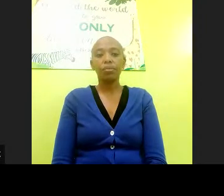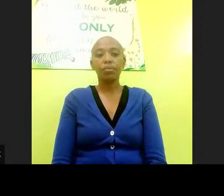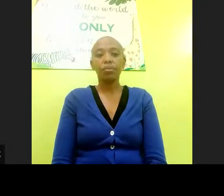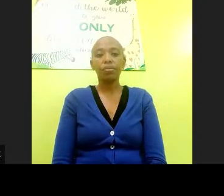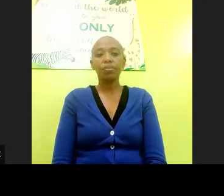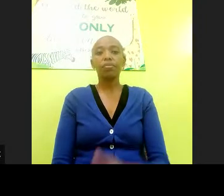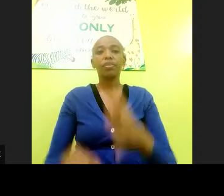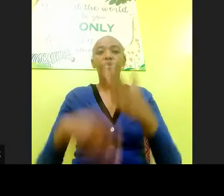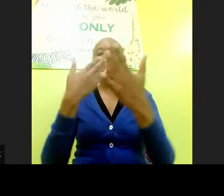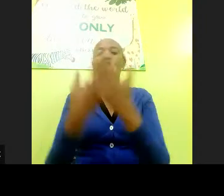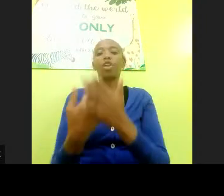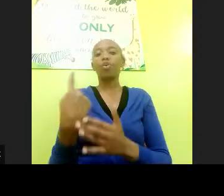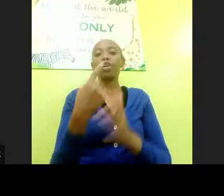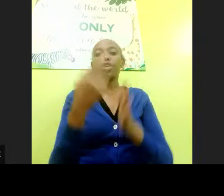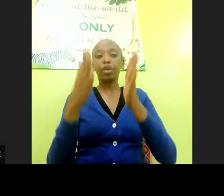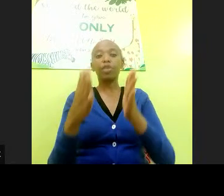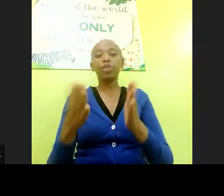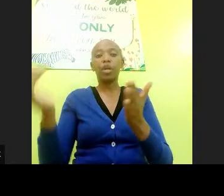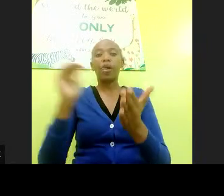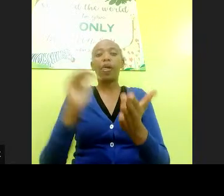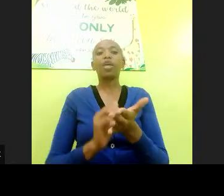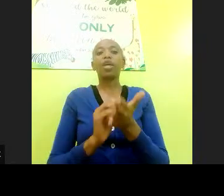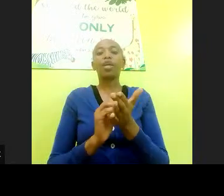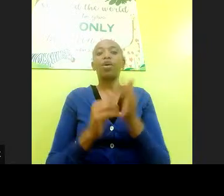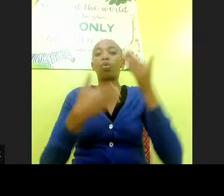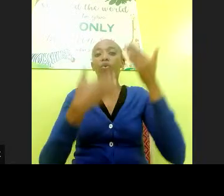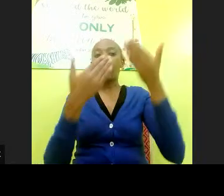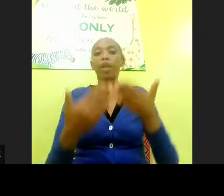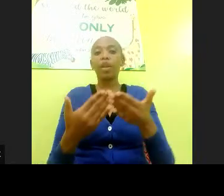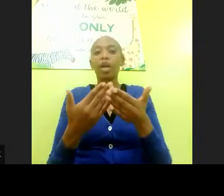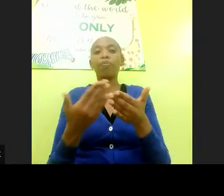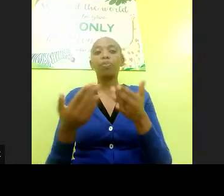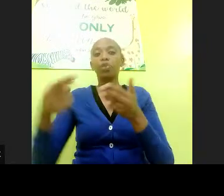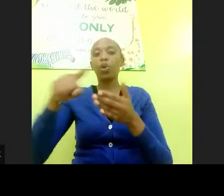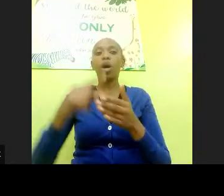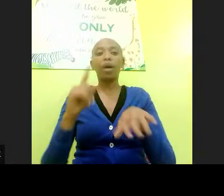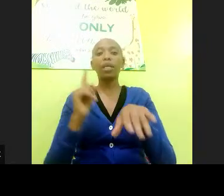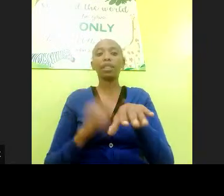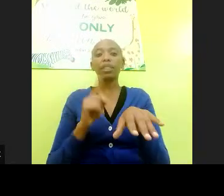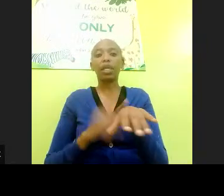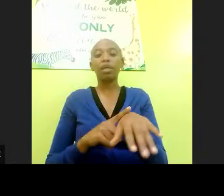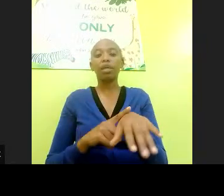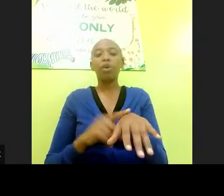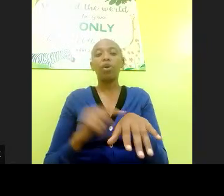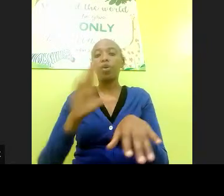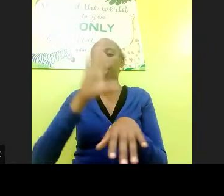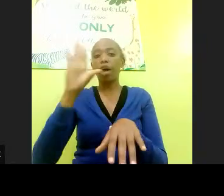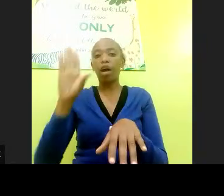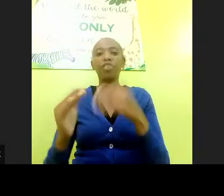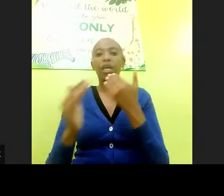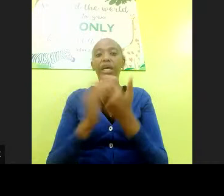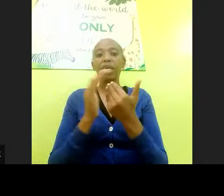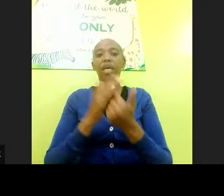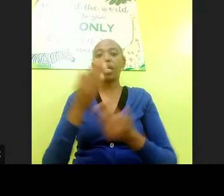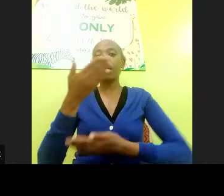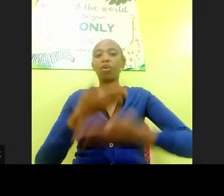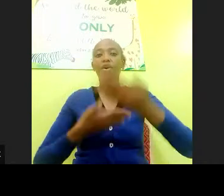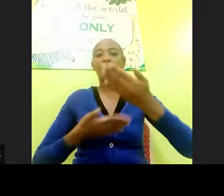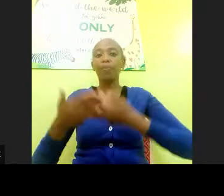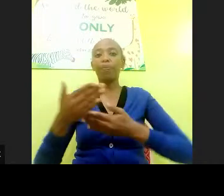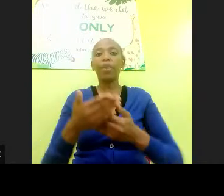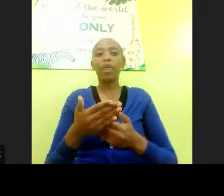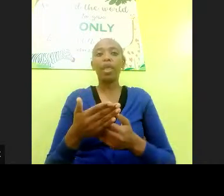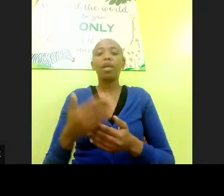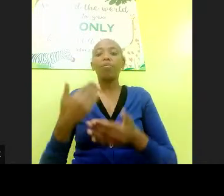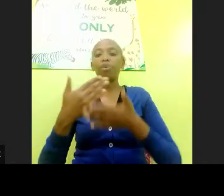Thank you, everyone. So once again, welcome to our session on the African Care Economy Index.